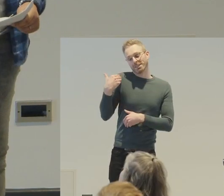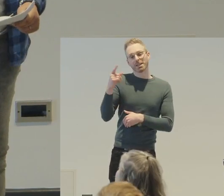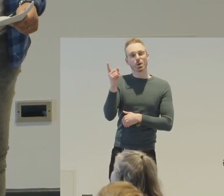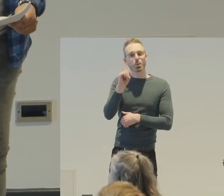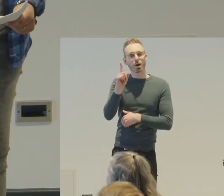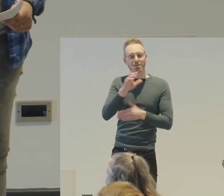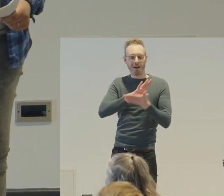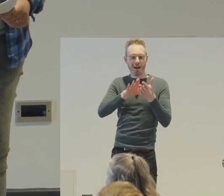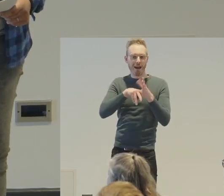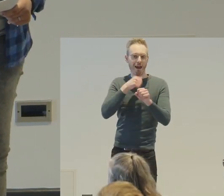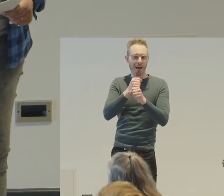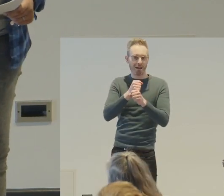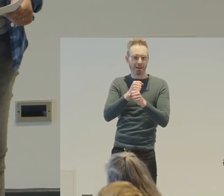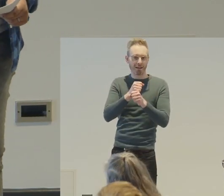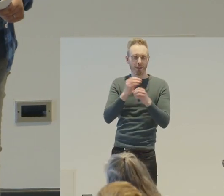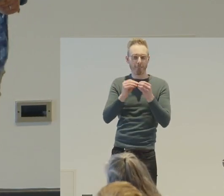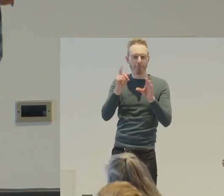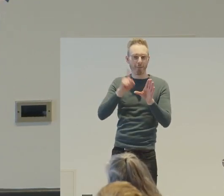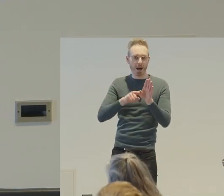multi-sensory performance.